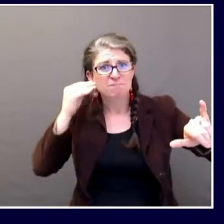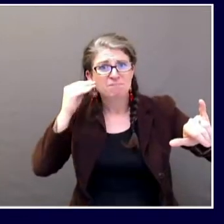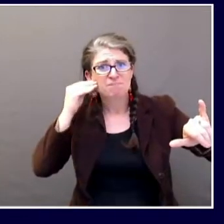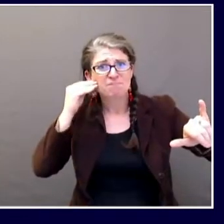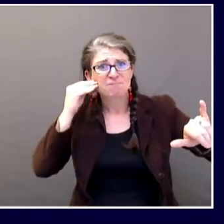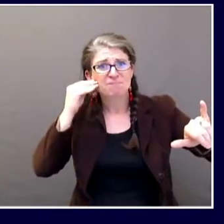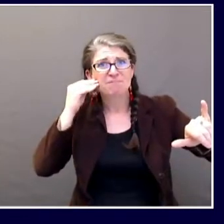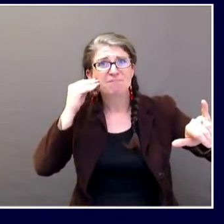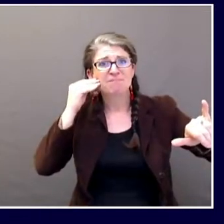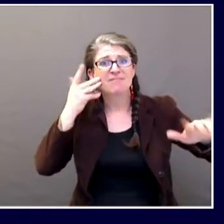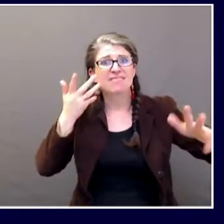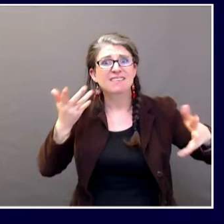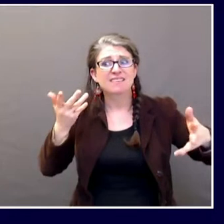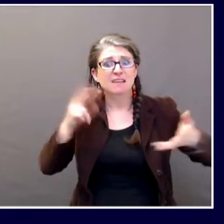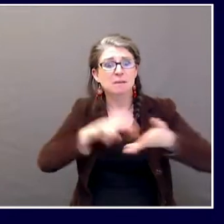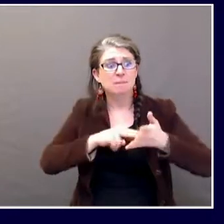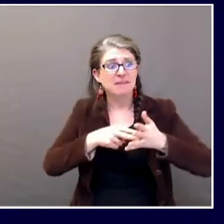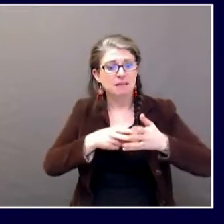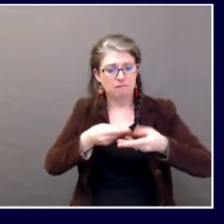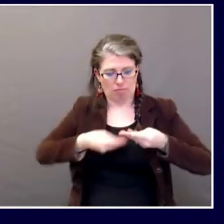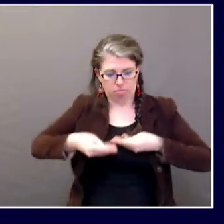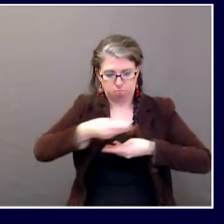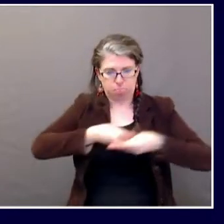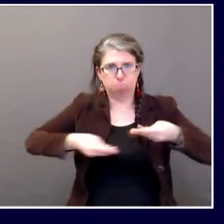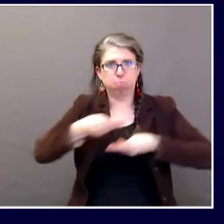question is how durable it will be.